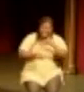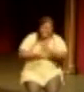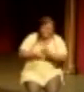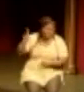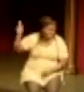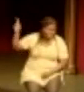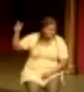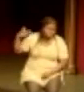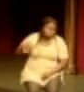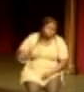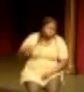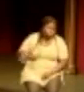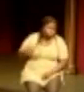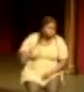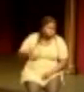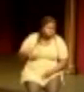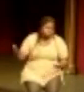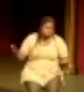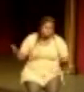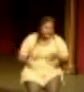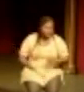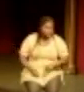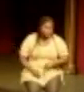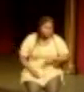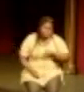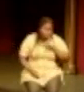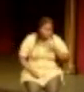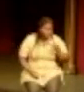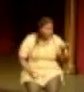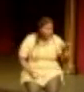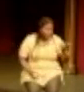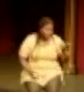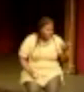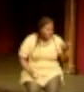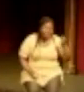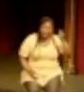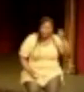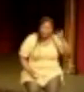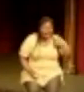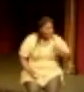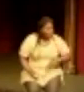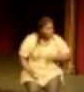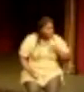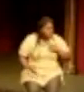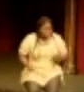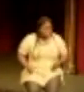proud. I needed to like go up a shirt size so my shirt buttons would stop popping off. I was so